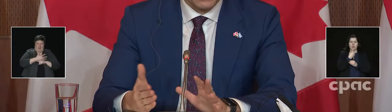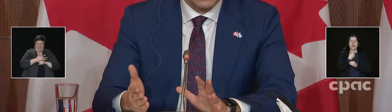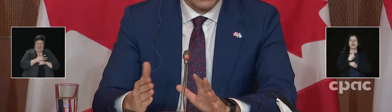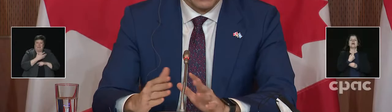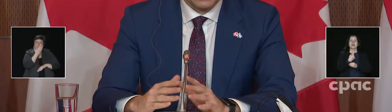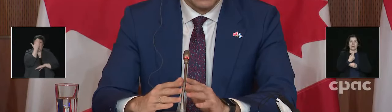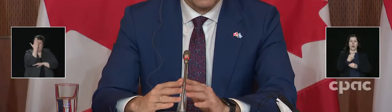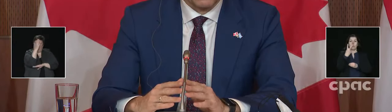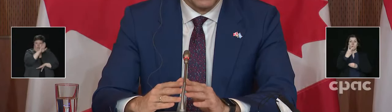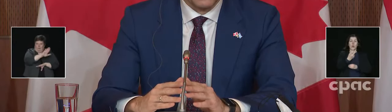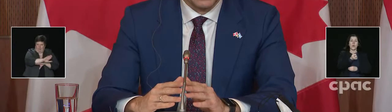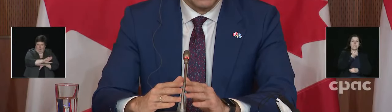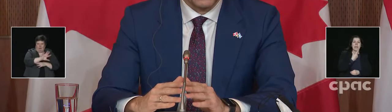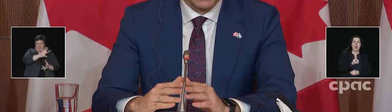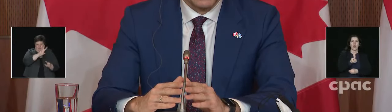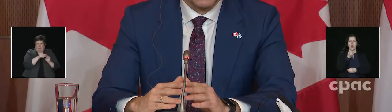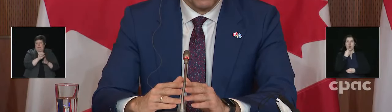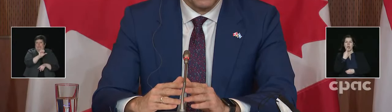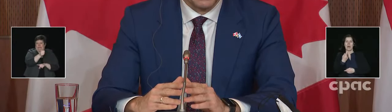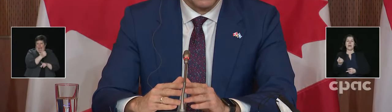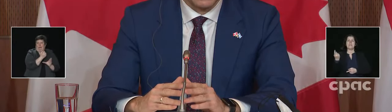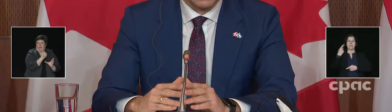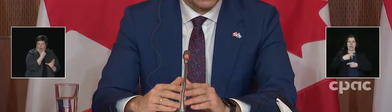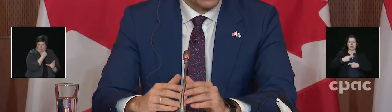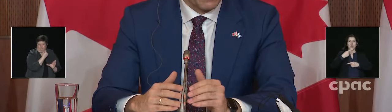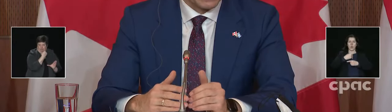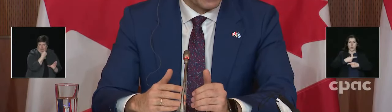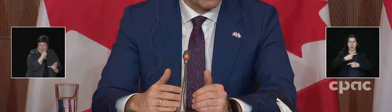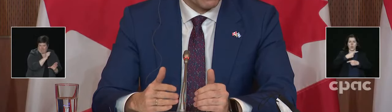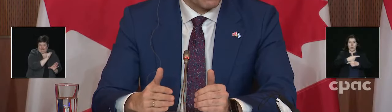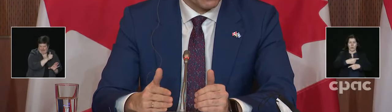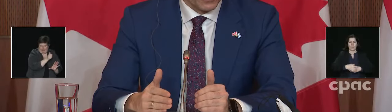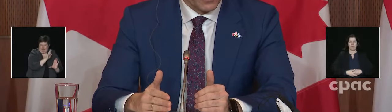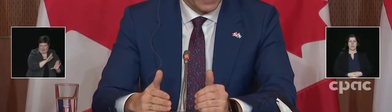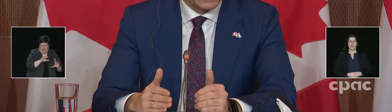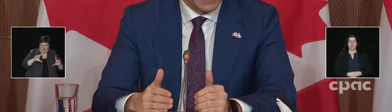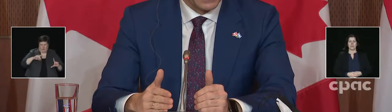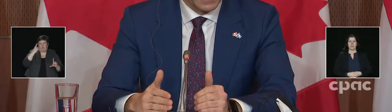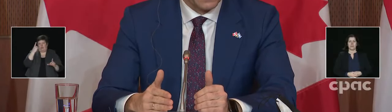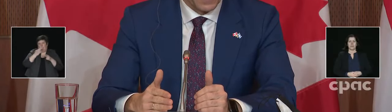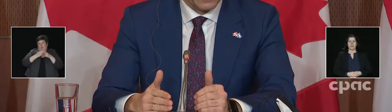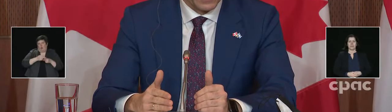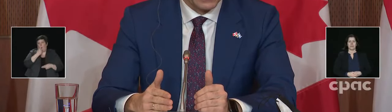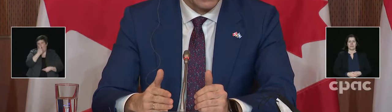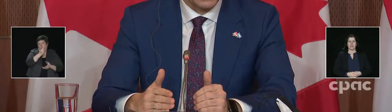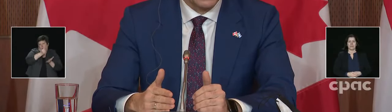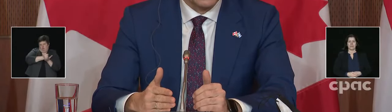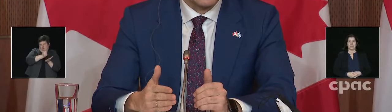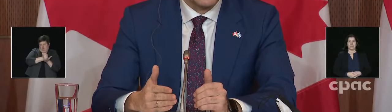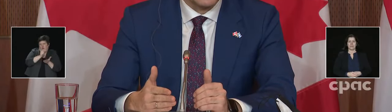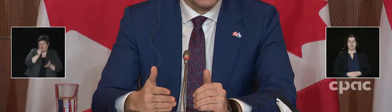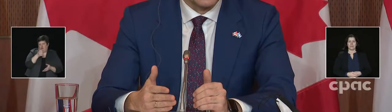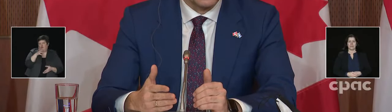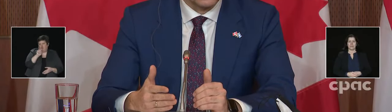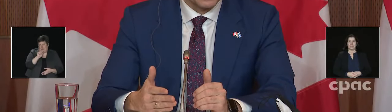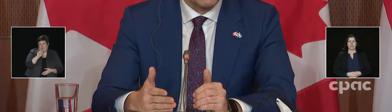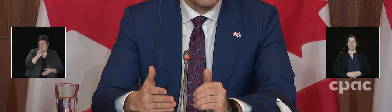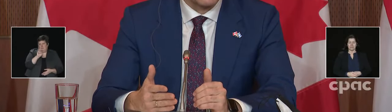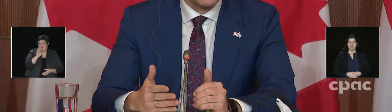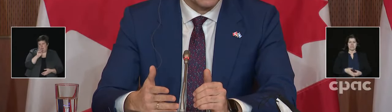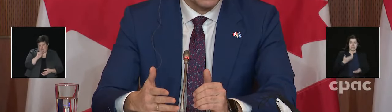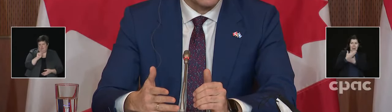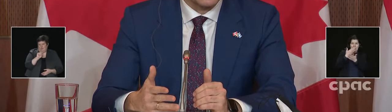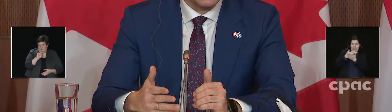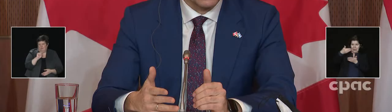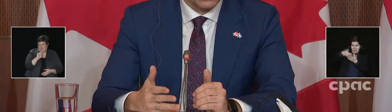from the technical briefing that you had this morning that it's the maximum number of days is indeed 5 days, and the